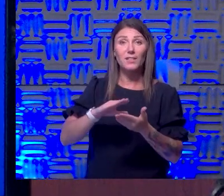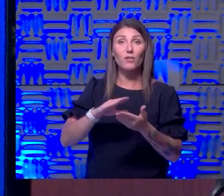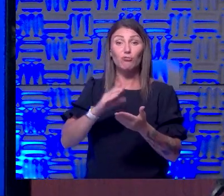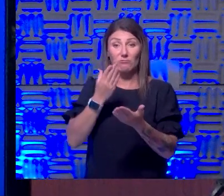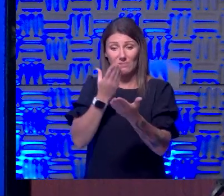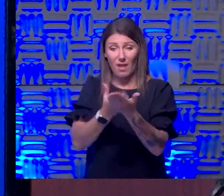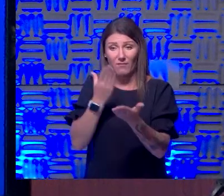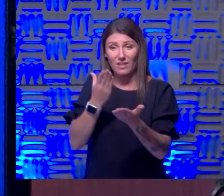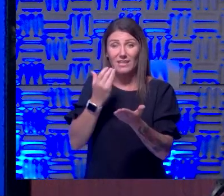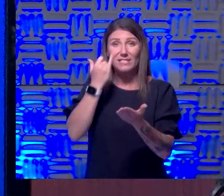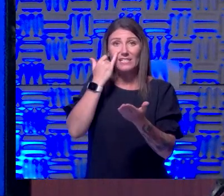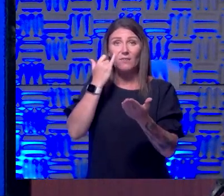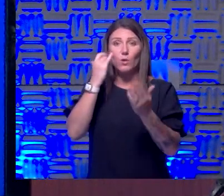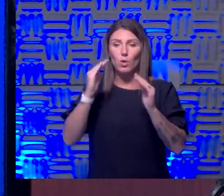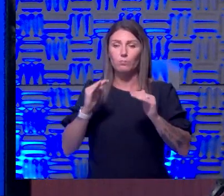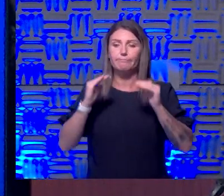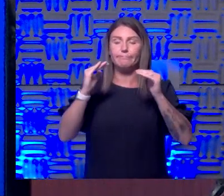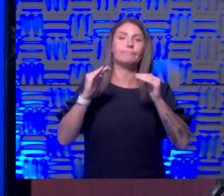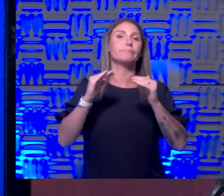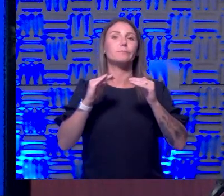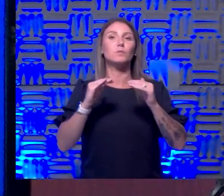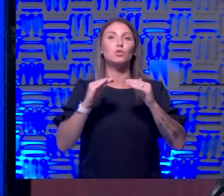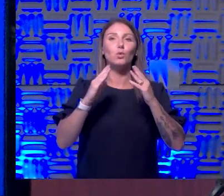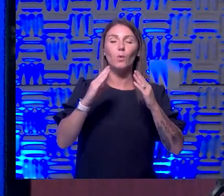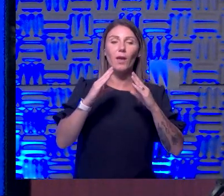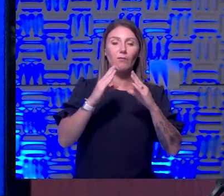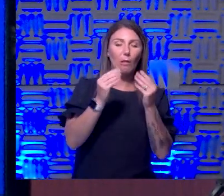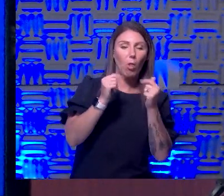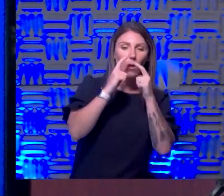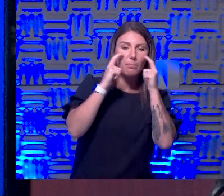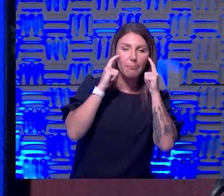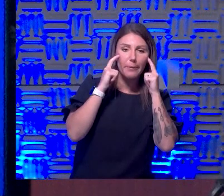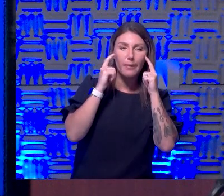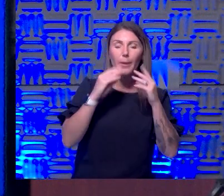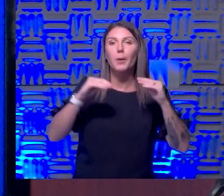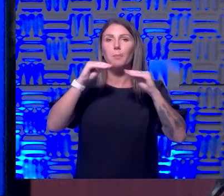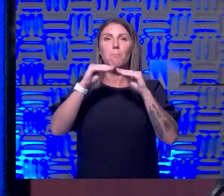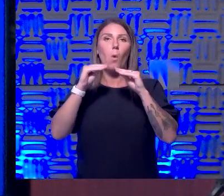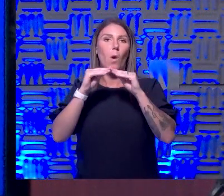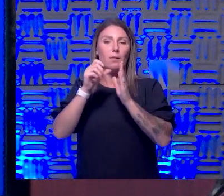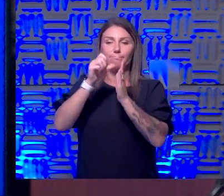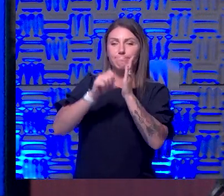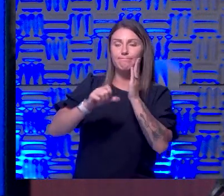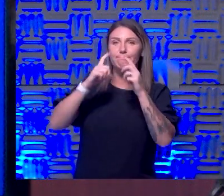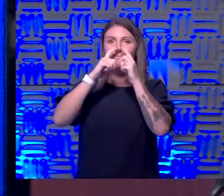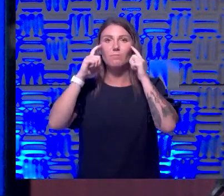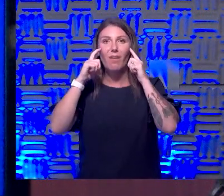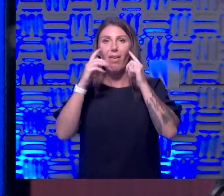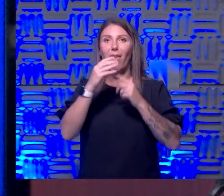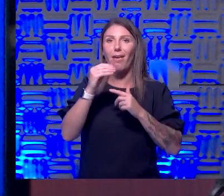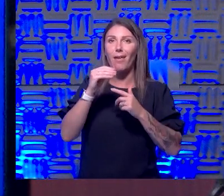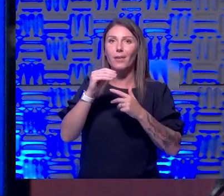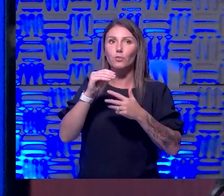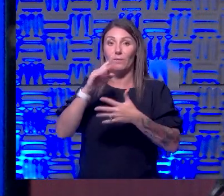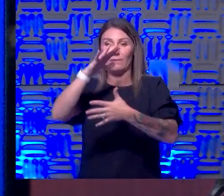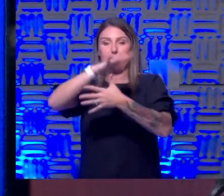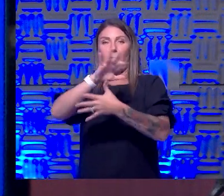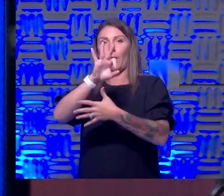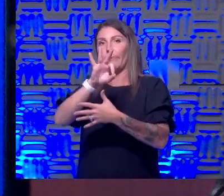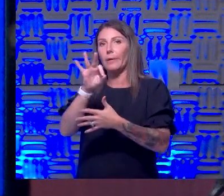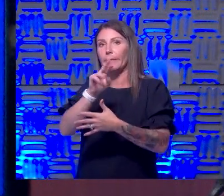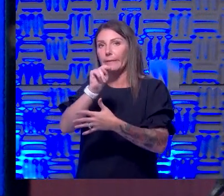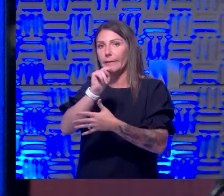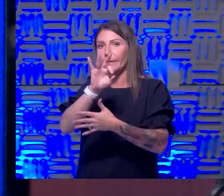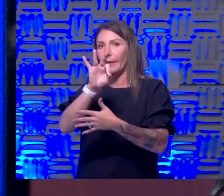evidence that as you step up to each additional level of mask, they're more effective. N95s are the most effective, but you don't need to wear